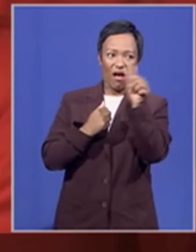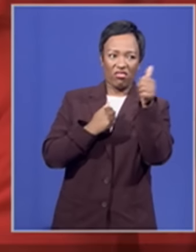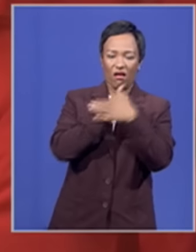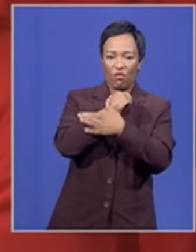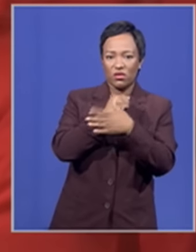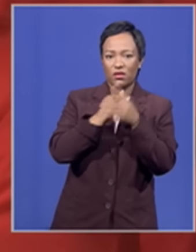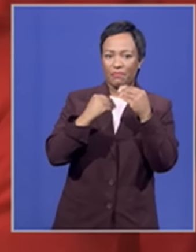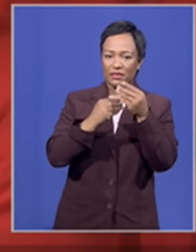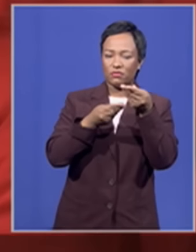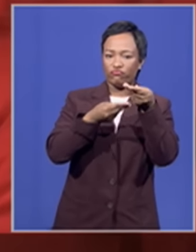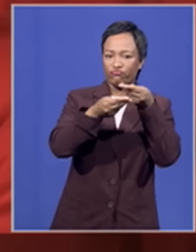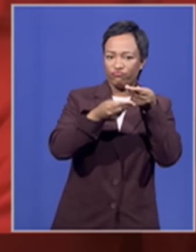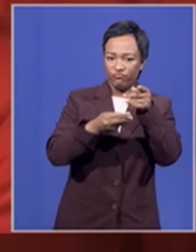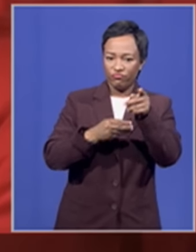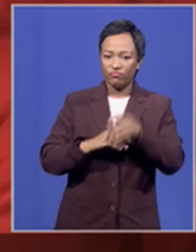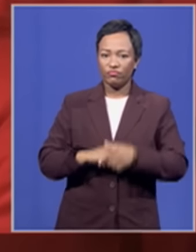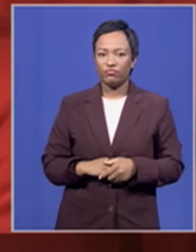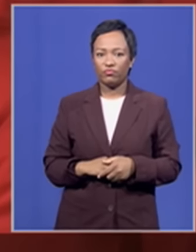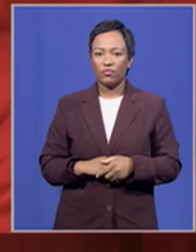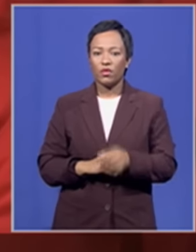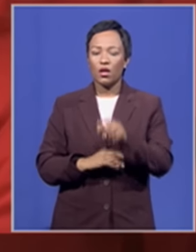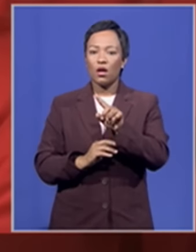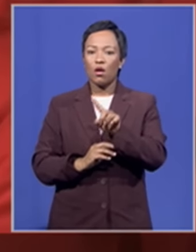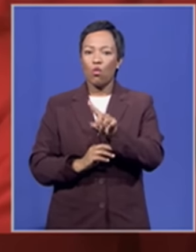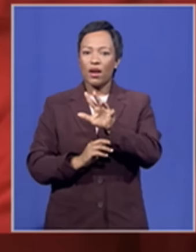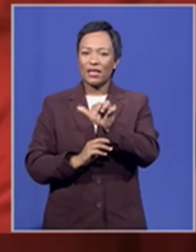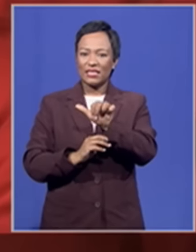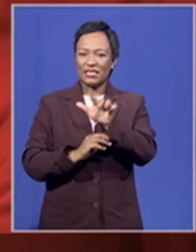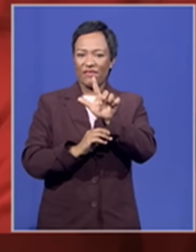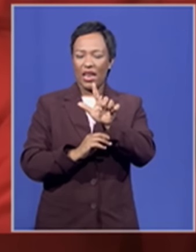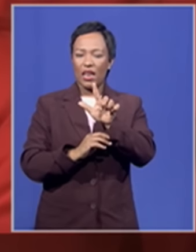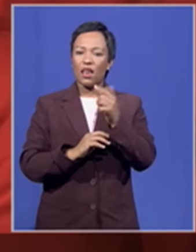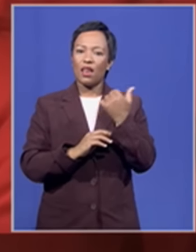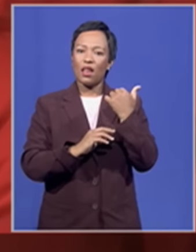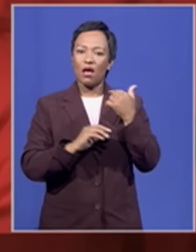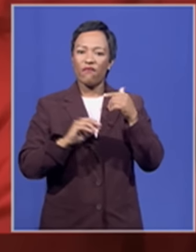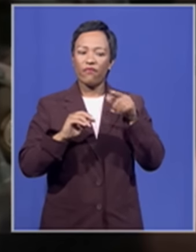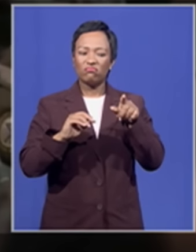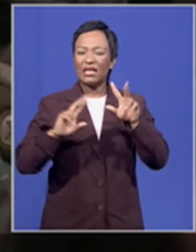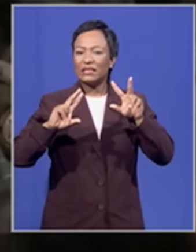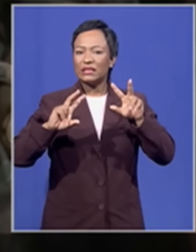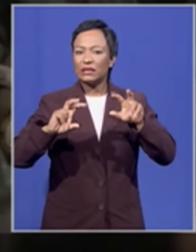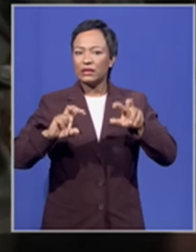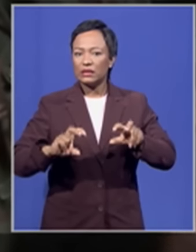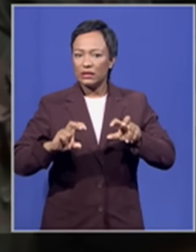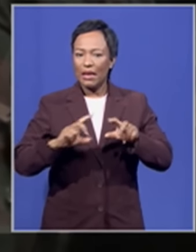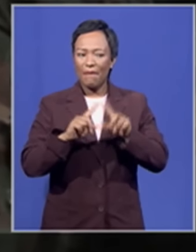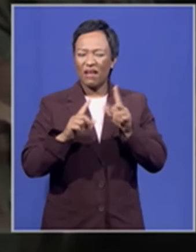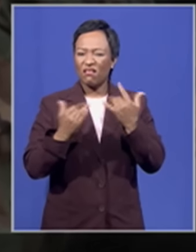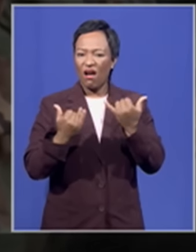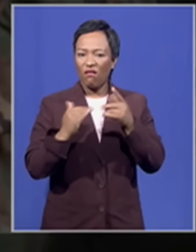The 1967 inquest is riddled with lies and inconsistencies.